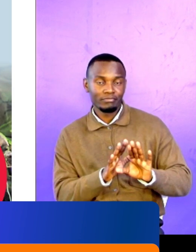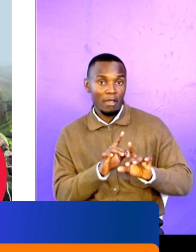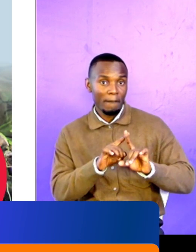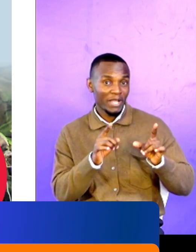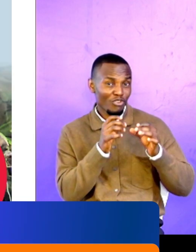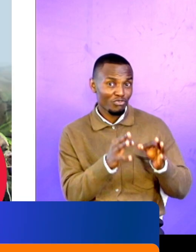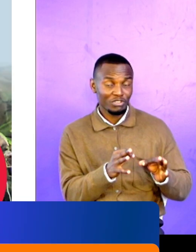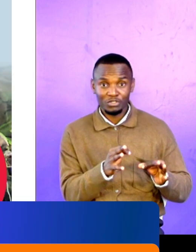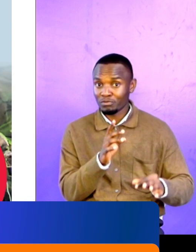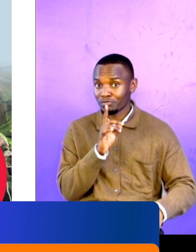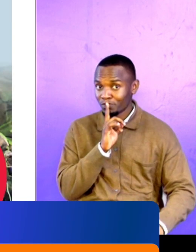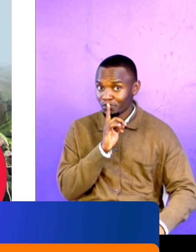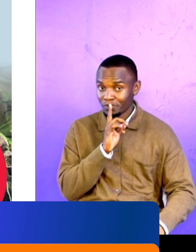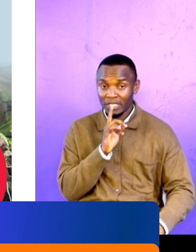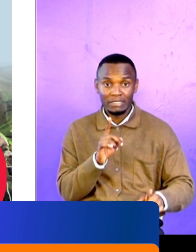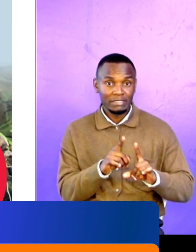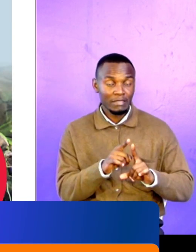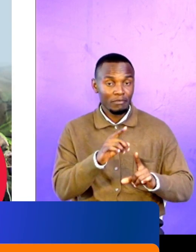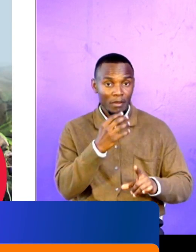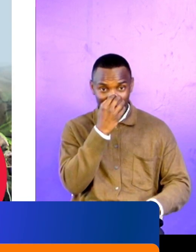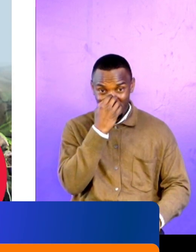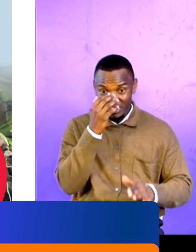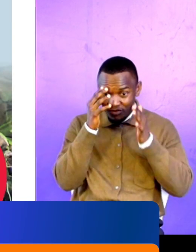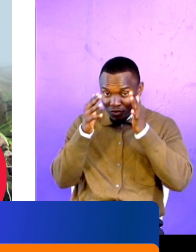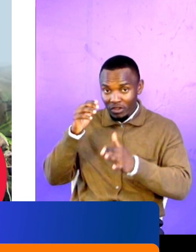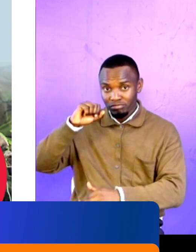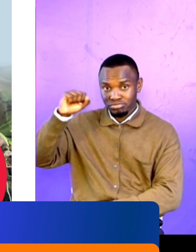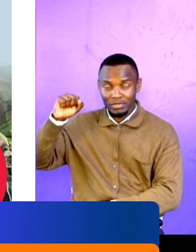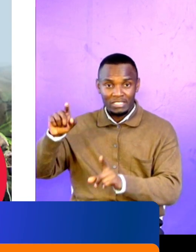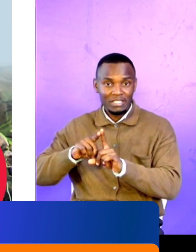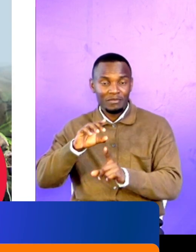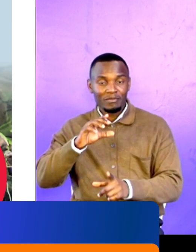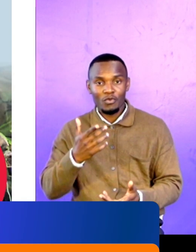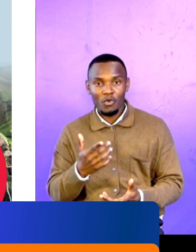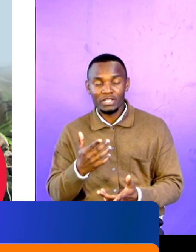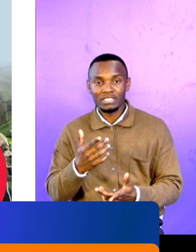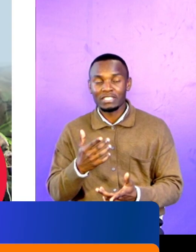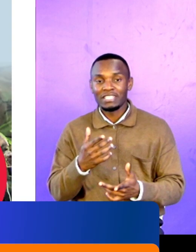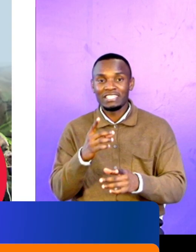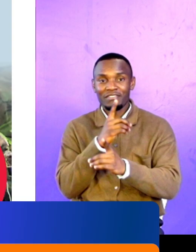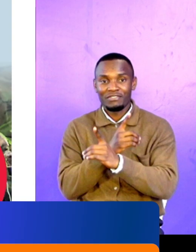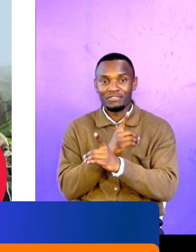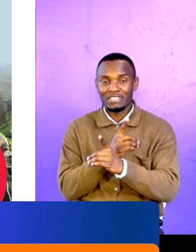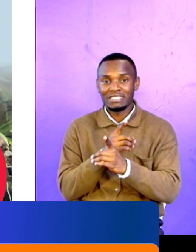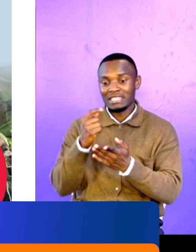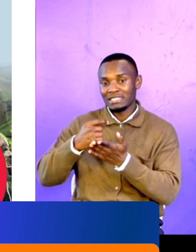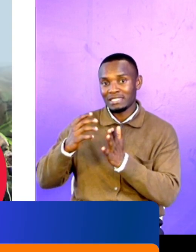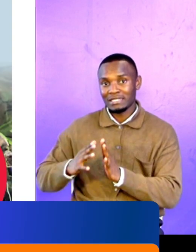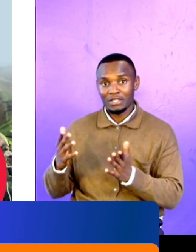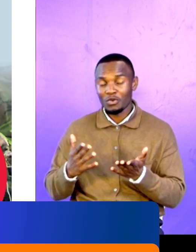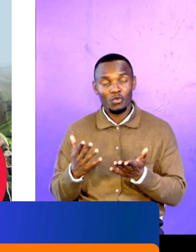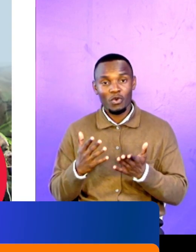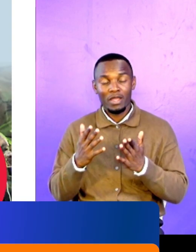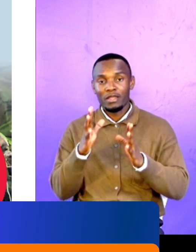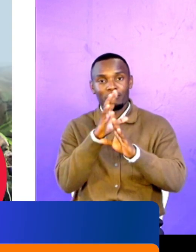on politics. The CDF is missing in action, while the defense cabinet secretary is only seen on the lawns of State House during